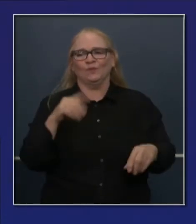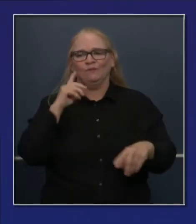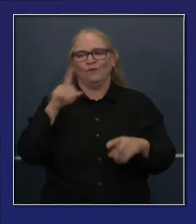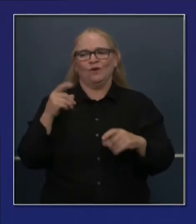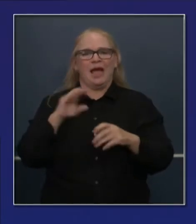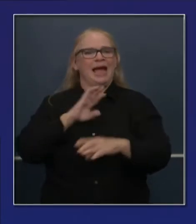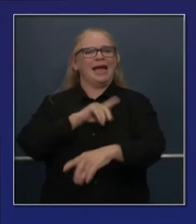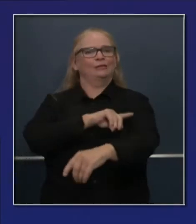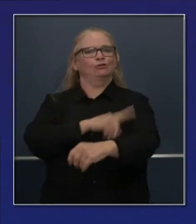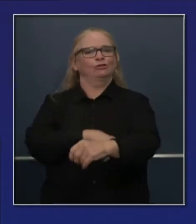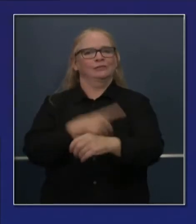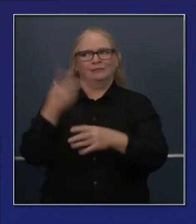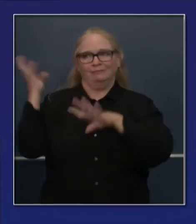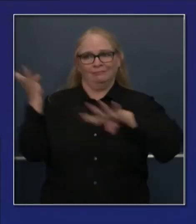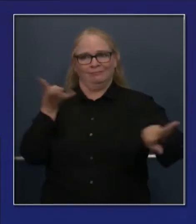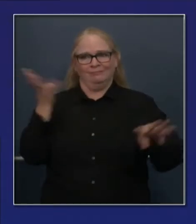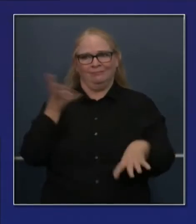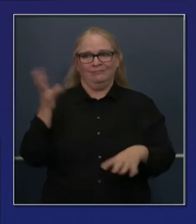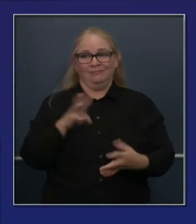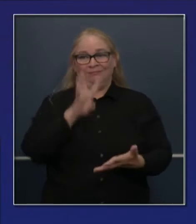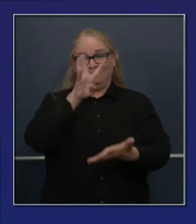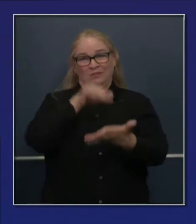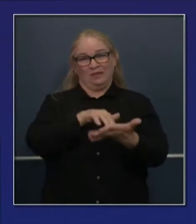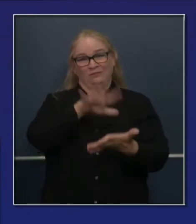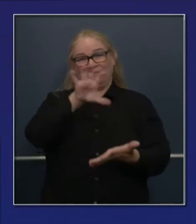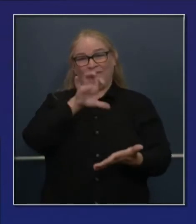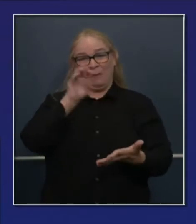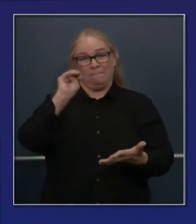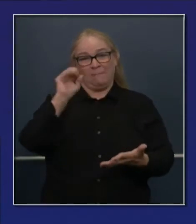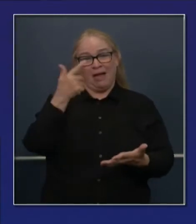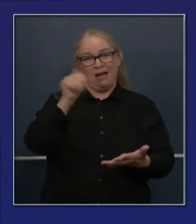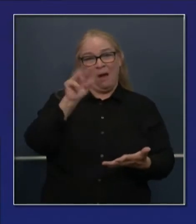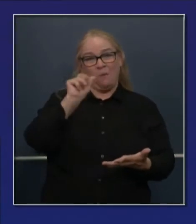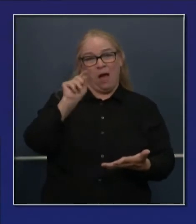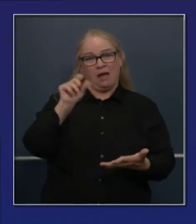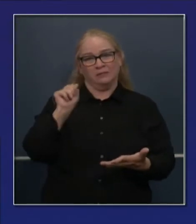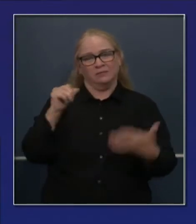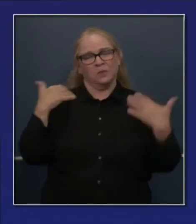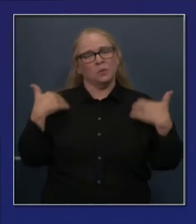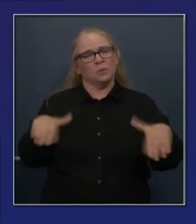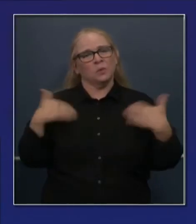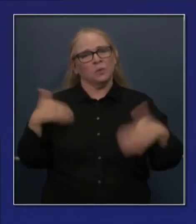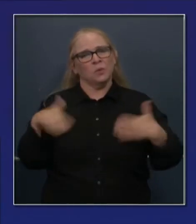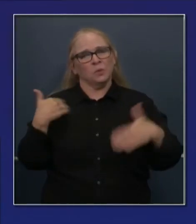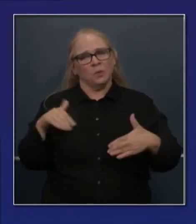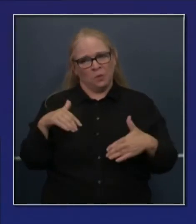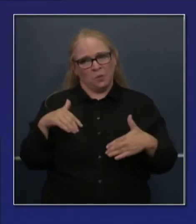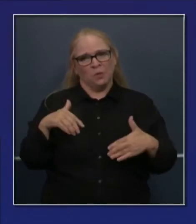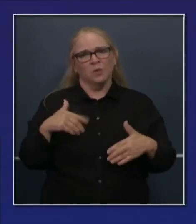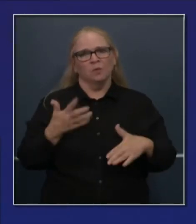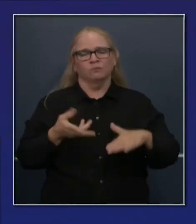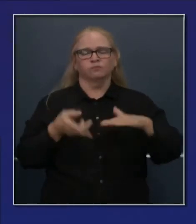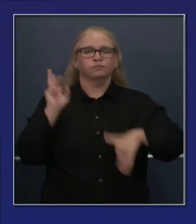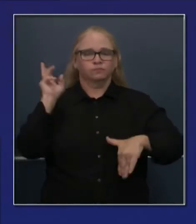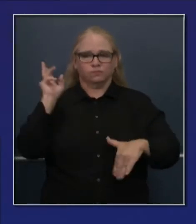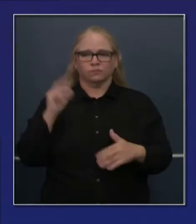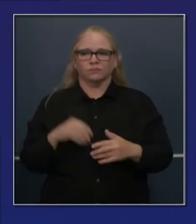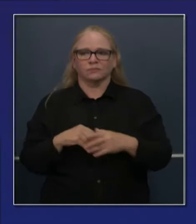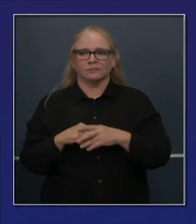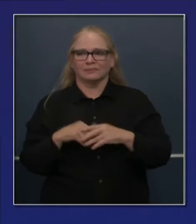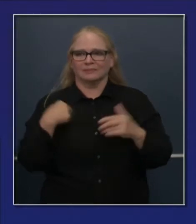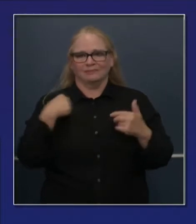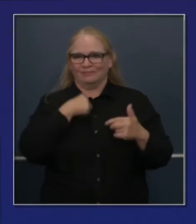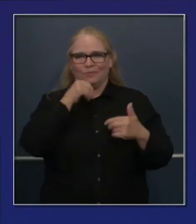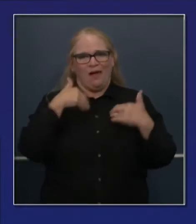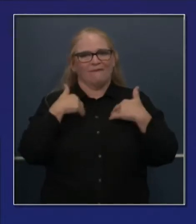roughly 4,500 megawatts, 4,400 to be precise, short of where we believe we need to